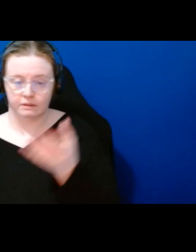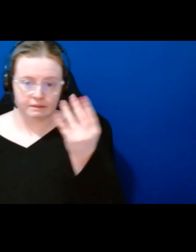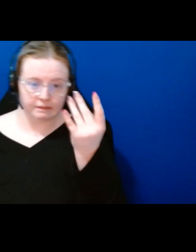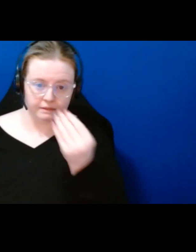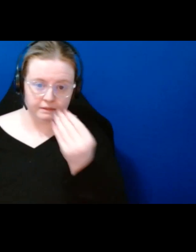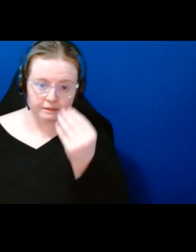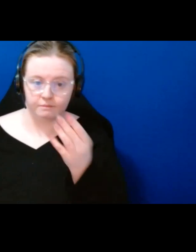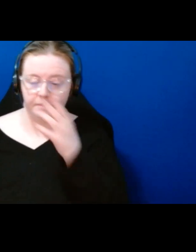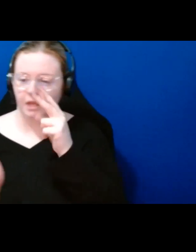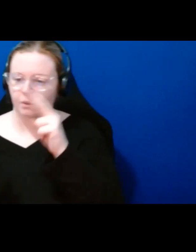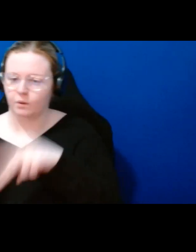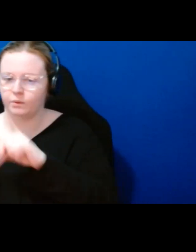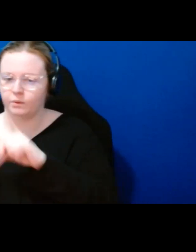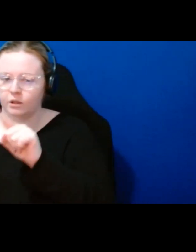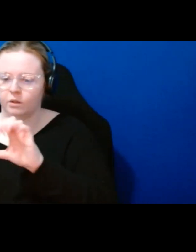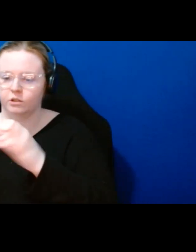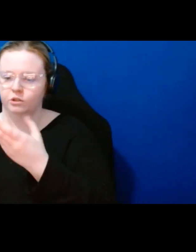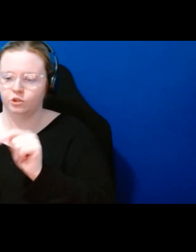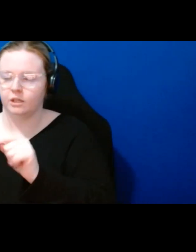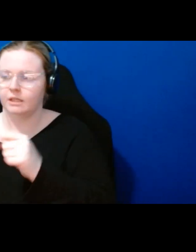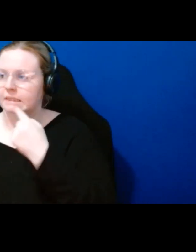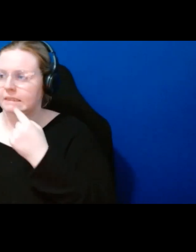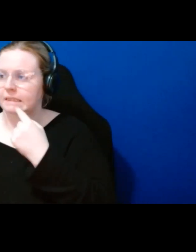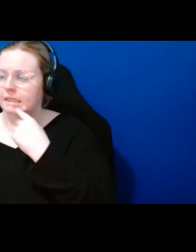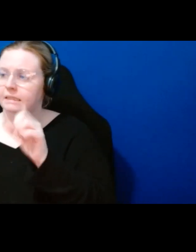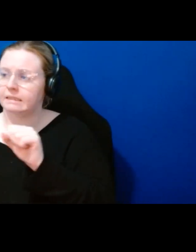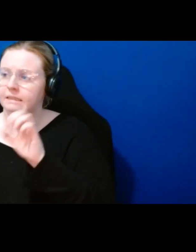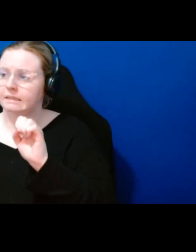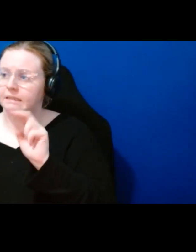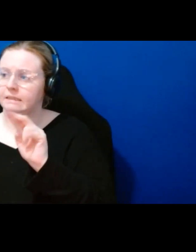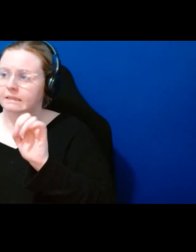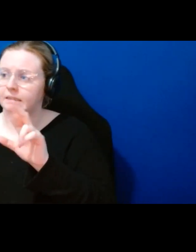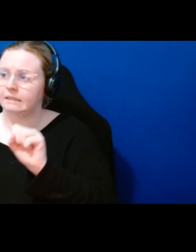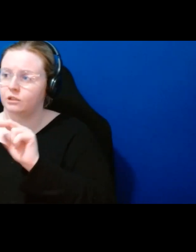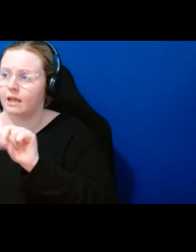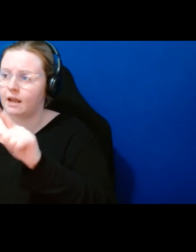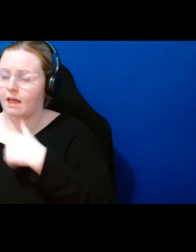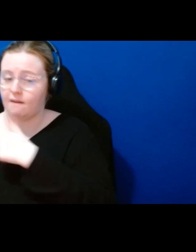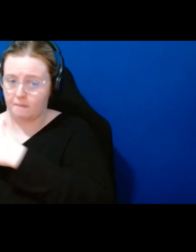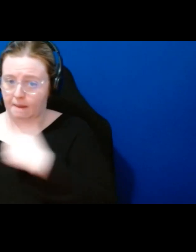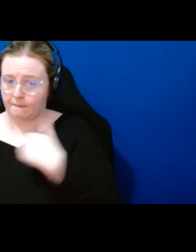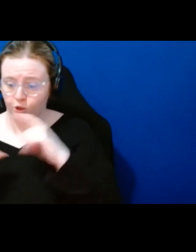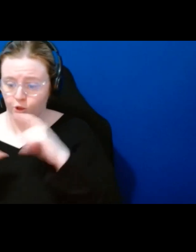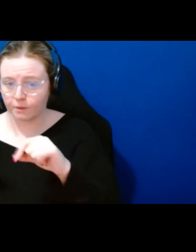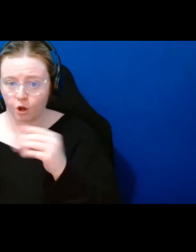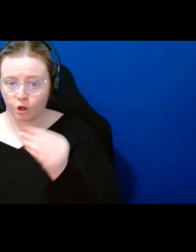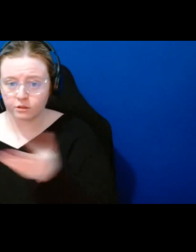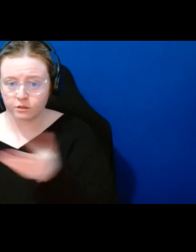will actually read a question that's in the chat. It says, does the Seniors NL have membership cards for distribution? So